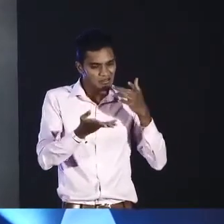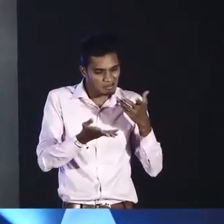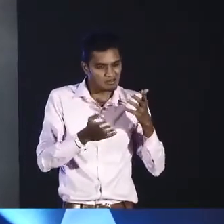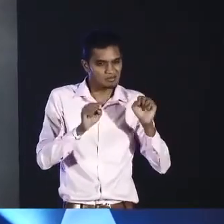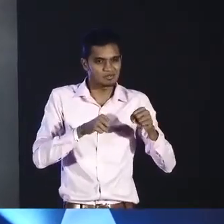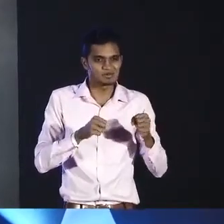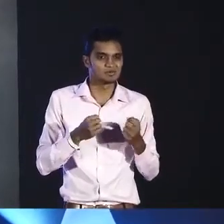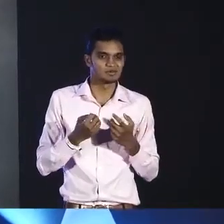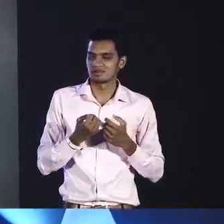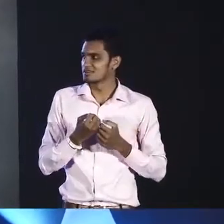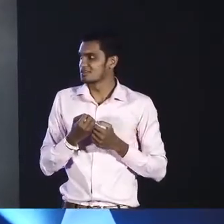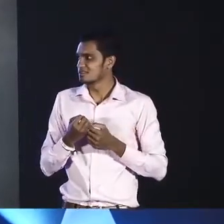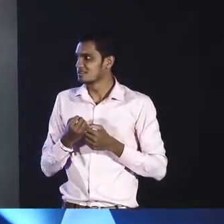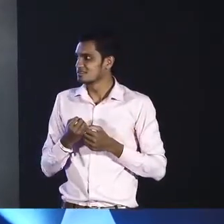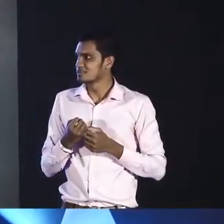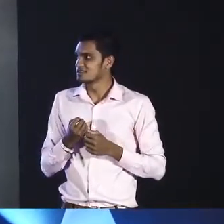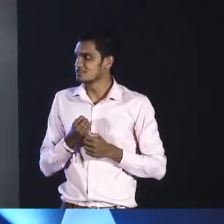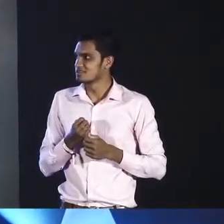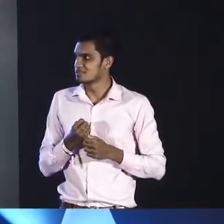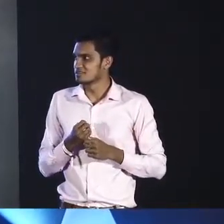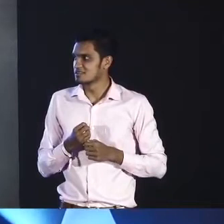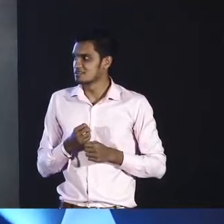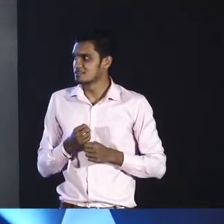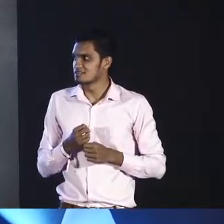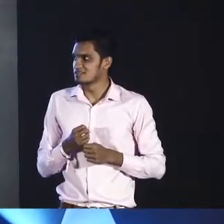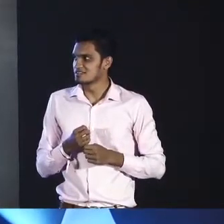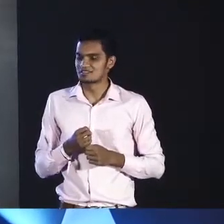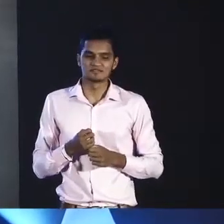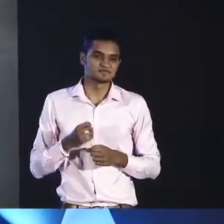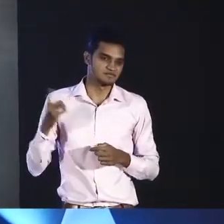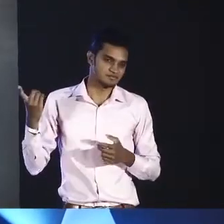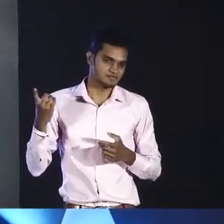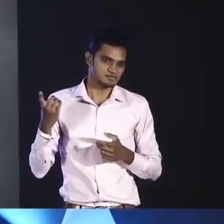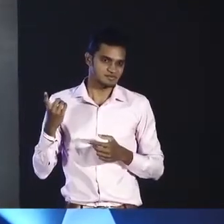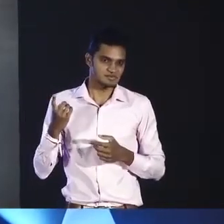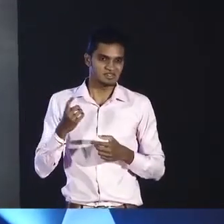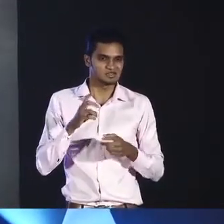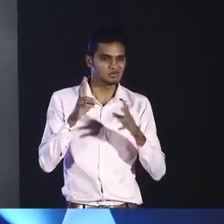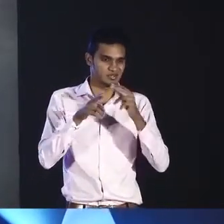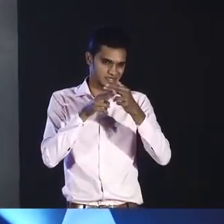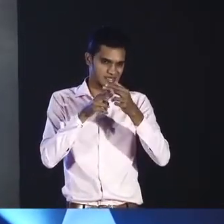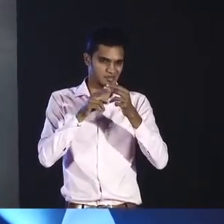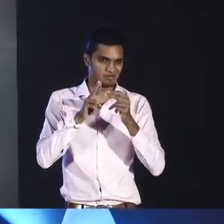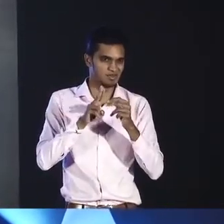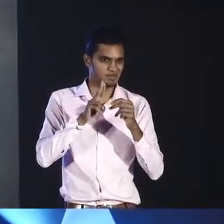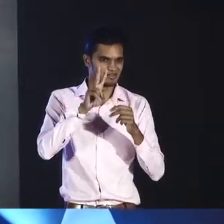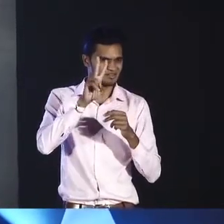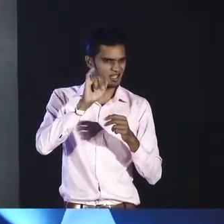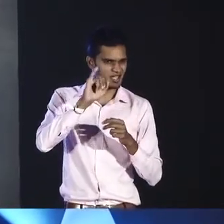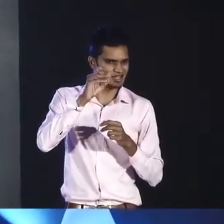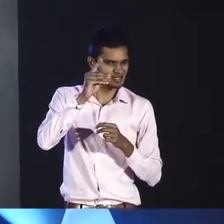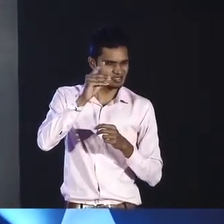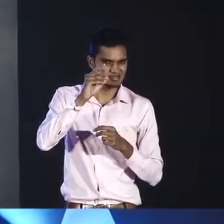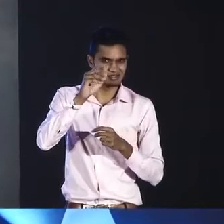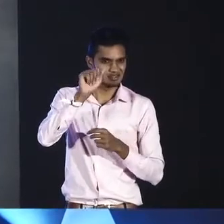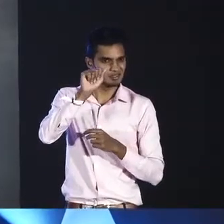was, move from your tarka and kutarka to a breakthrough logic, which is called vitarka. When you have a breakthrough logic, when